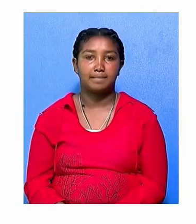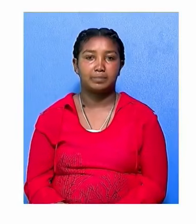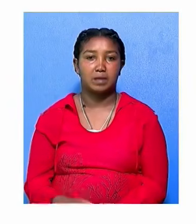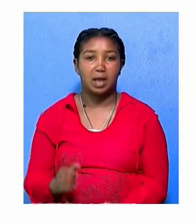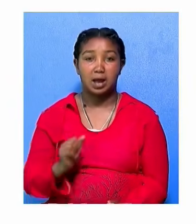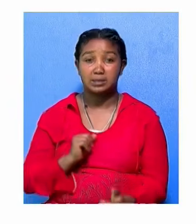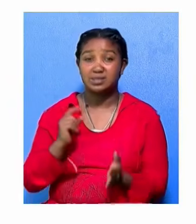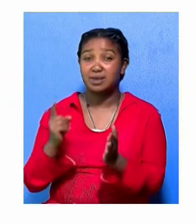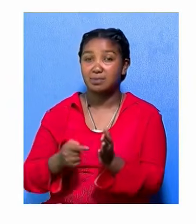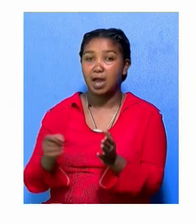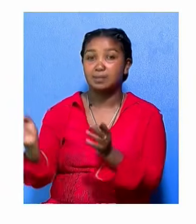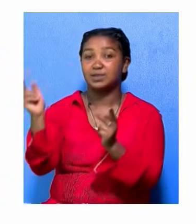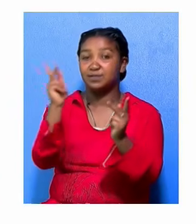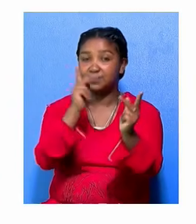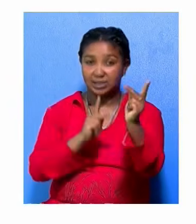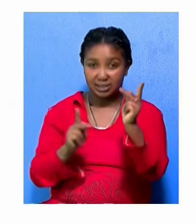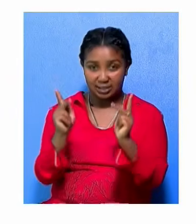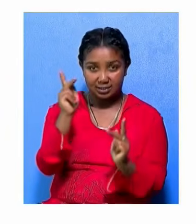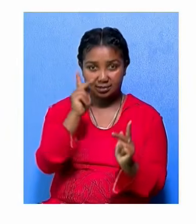visit